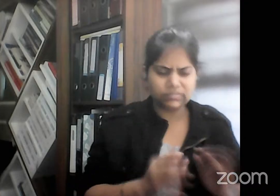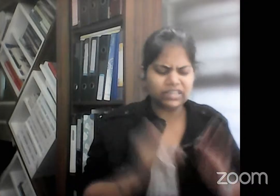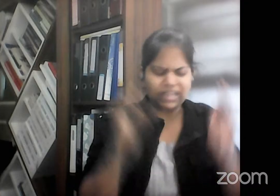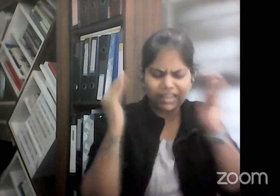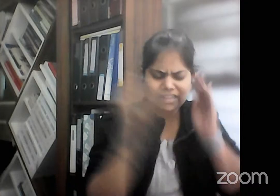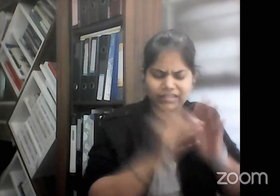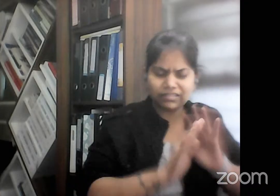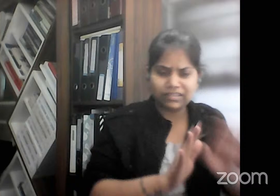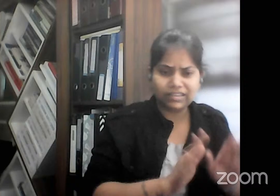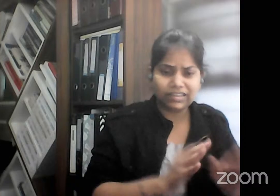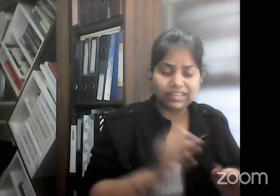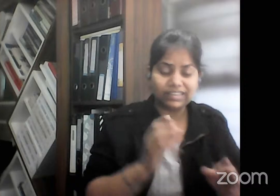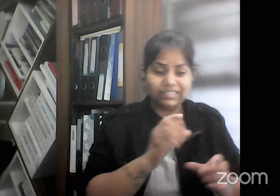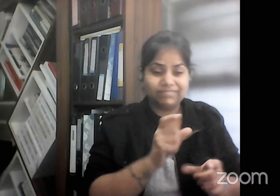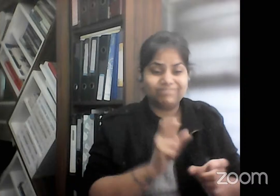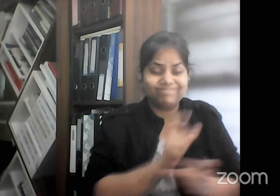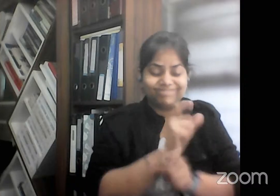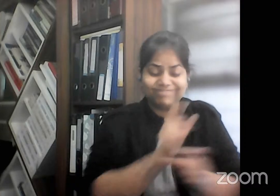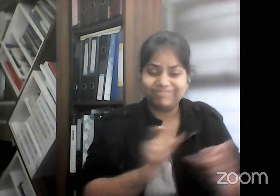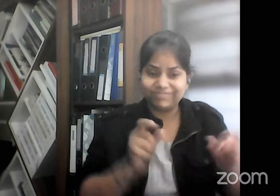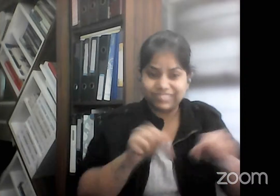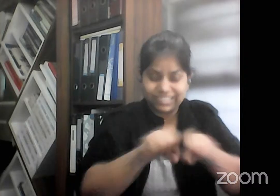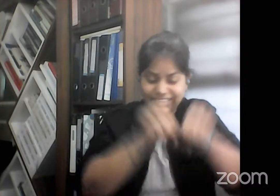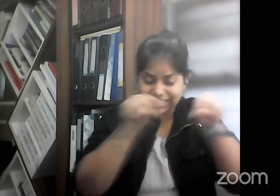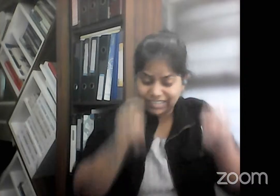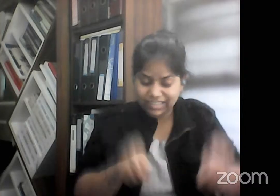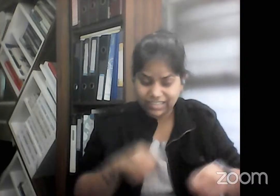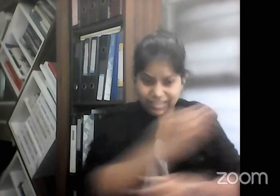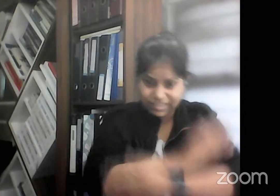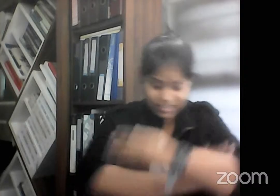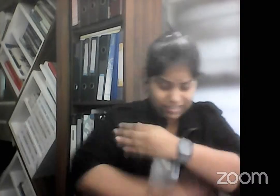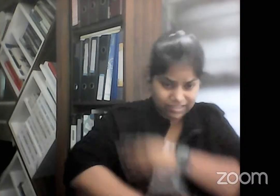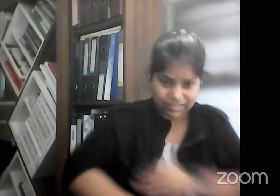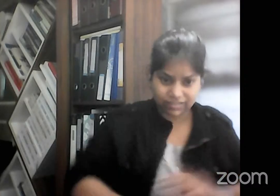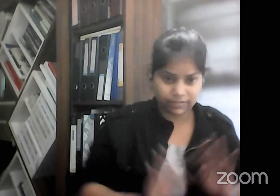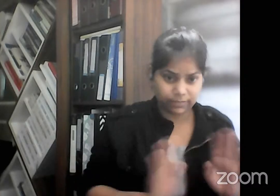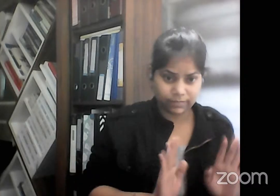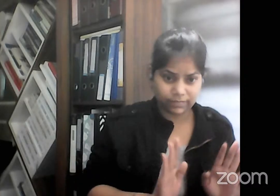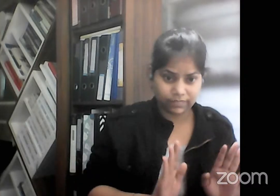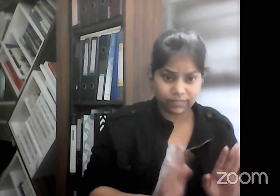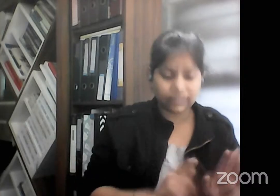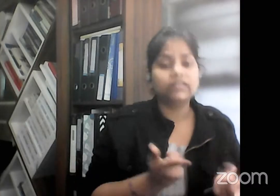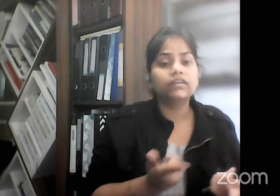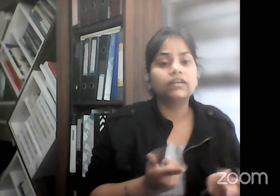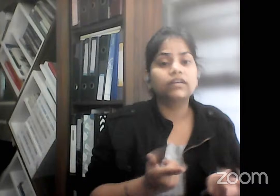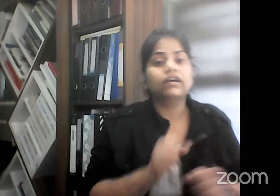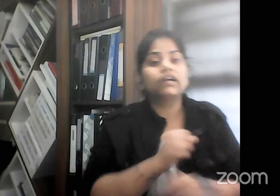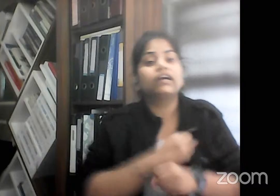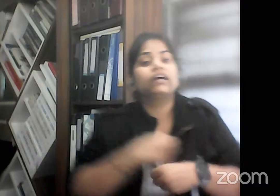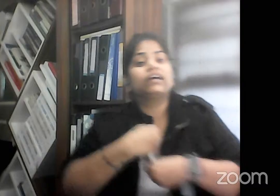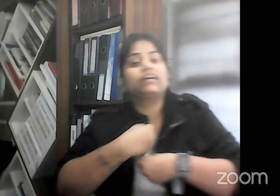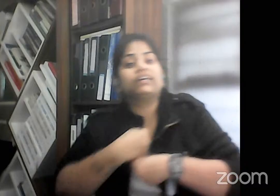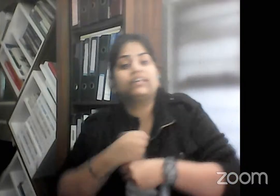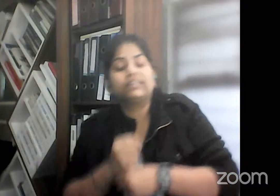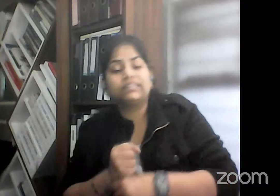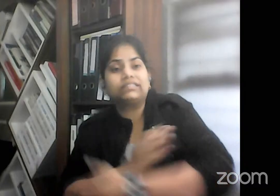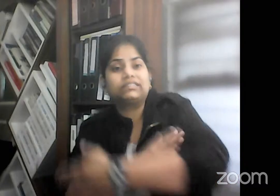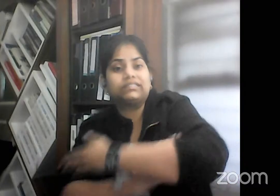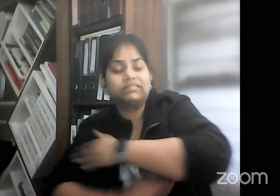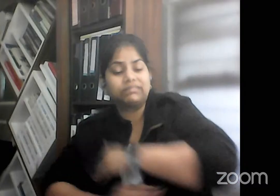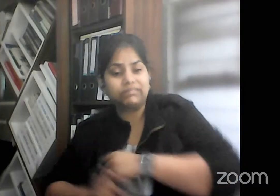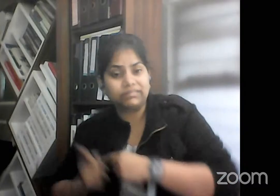the construction of disability as on the construction of normalcy. I do